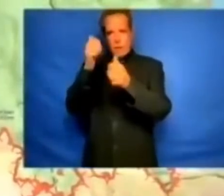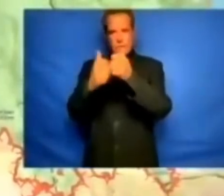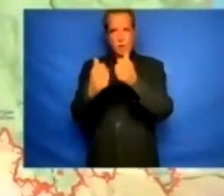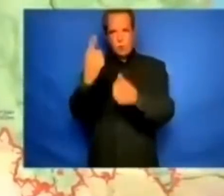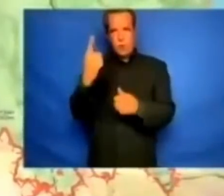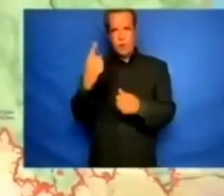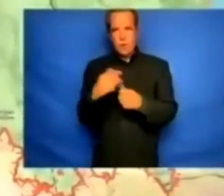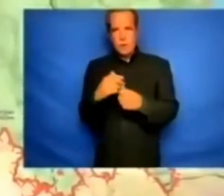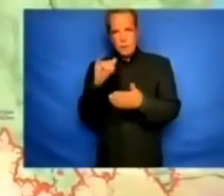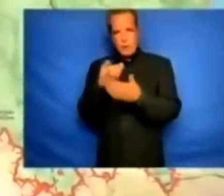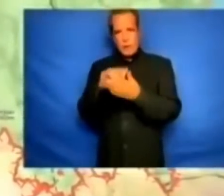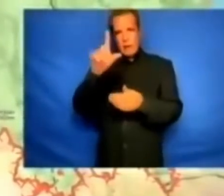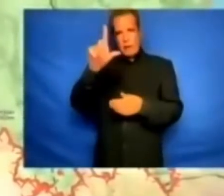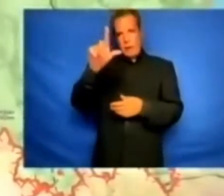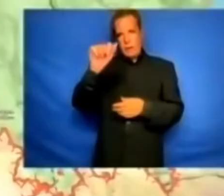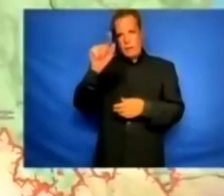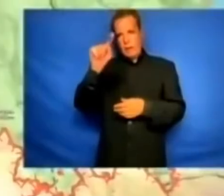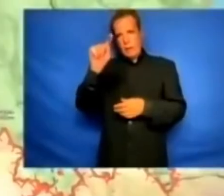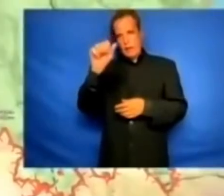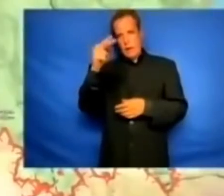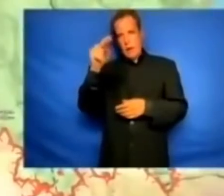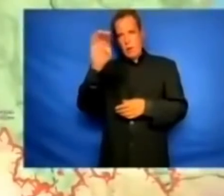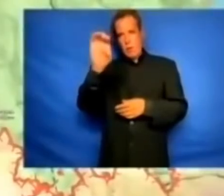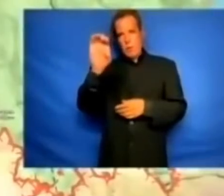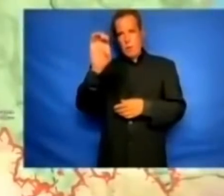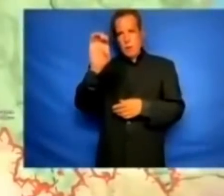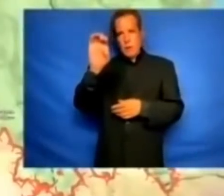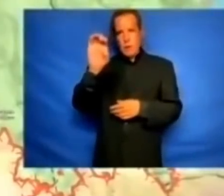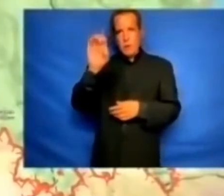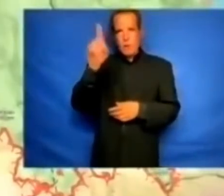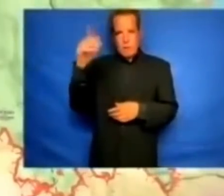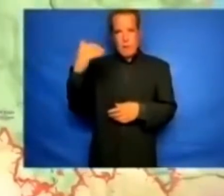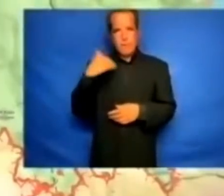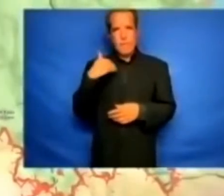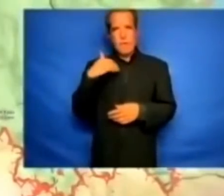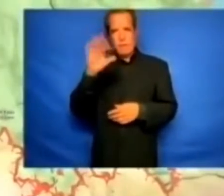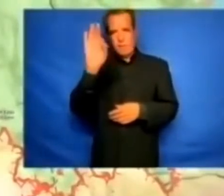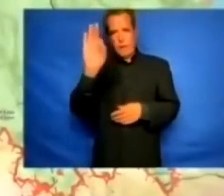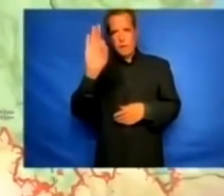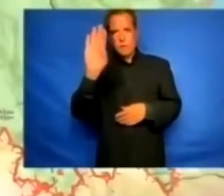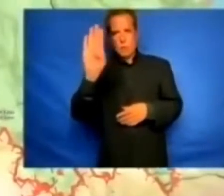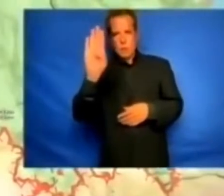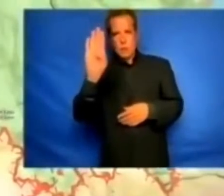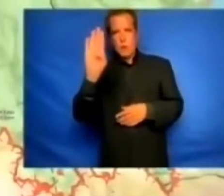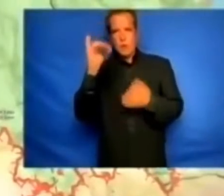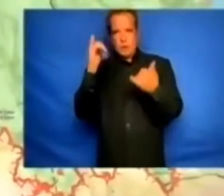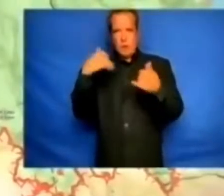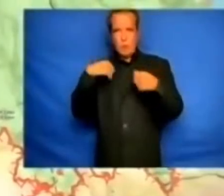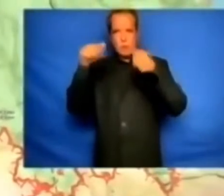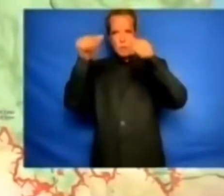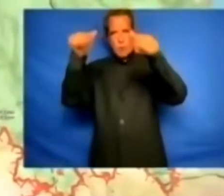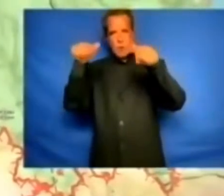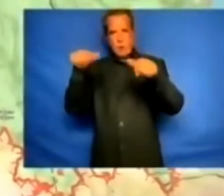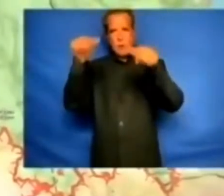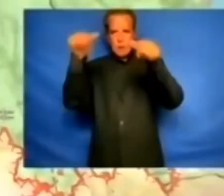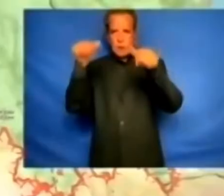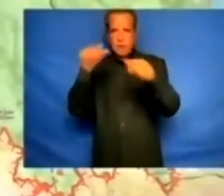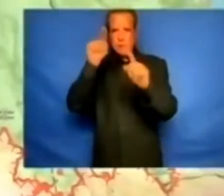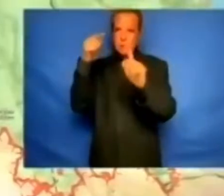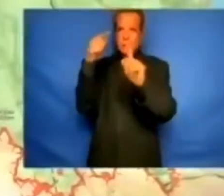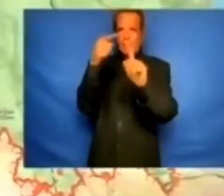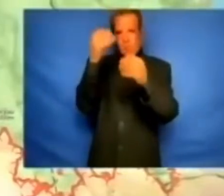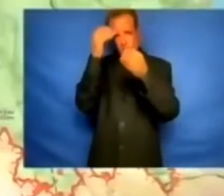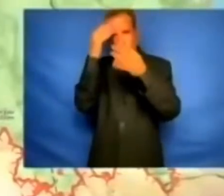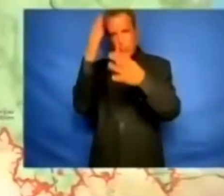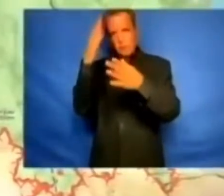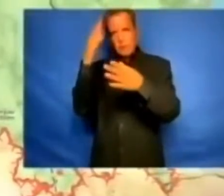Lake Tahoe Basin Management Unit has their own Facebook, and we are putting up specific information, particularly in the